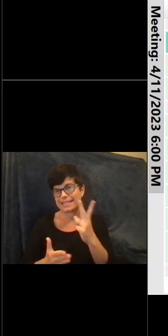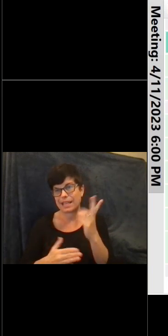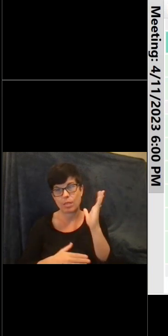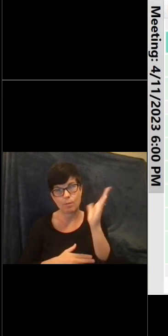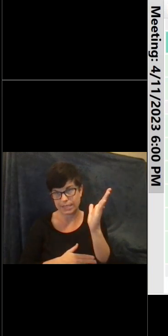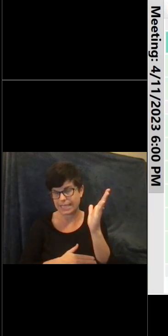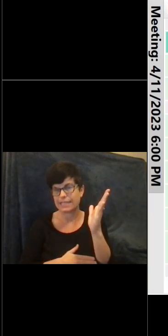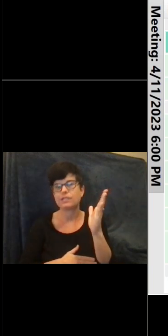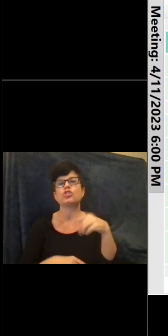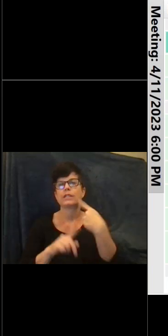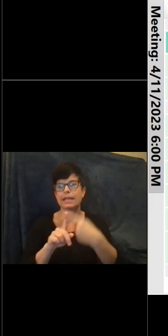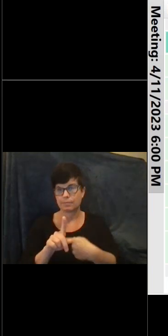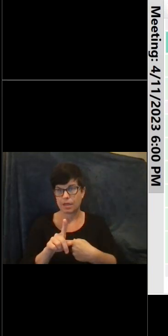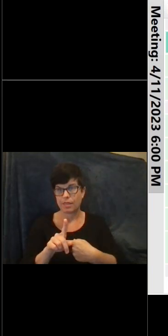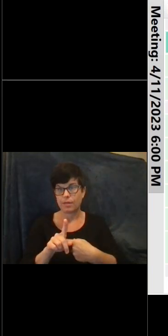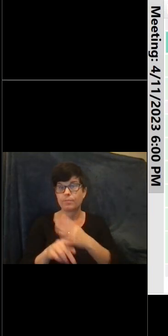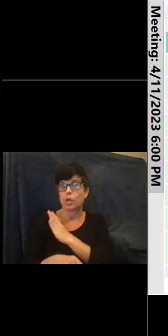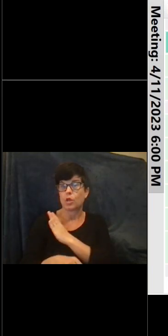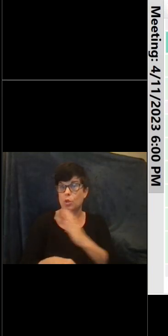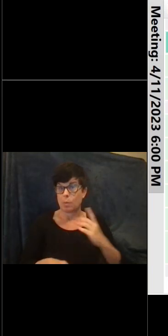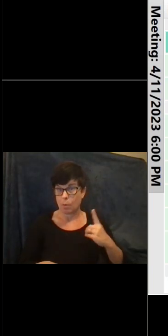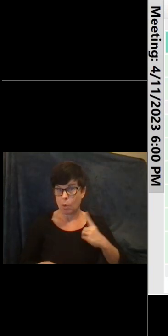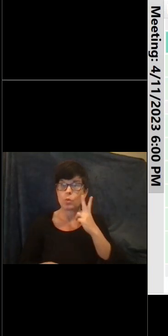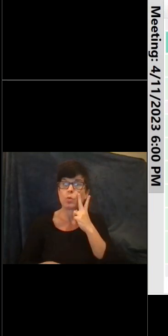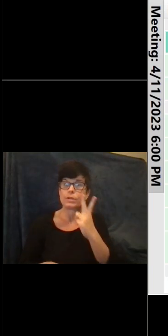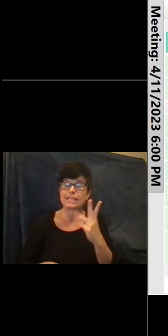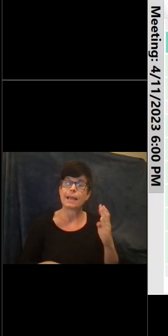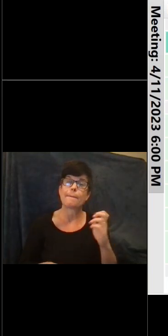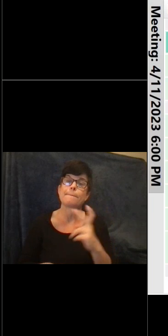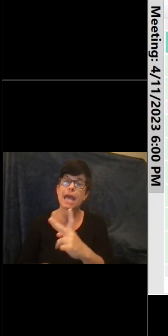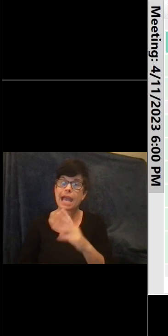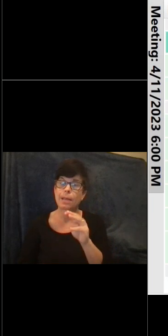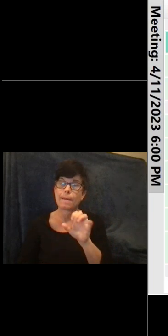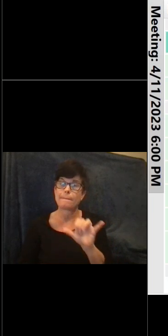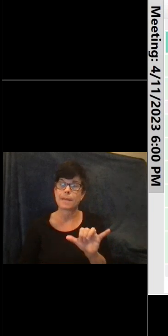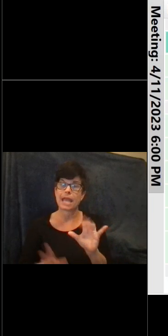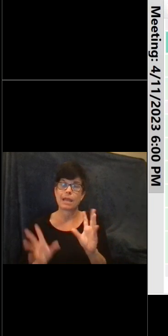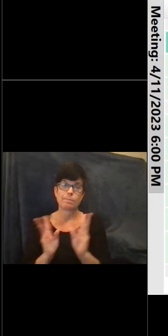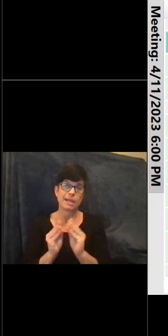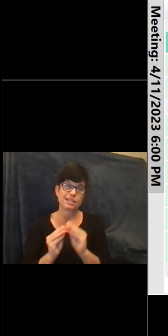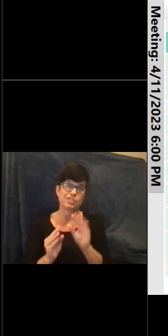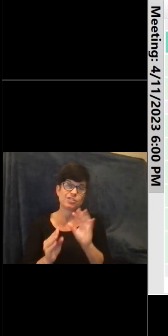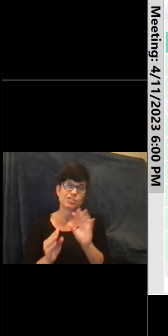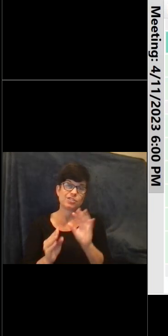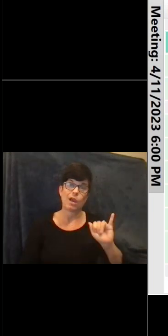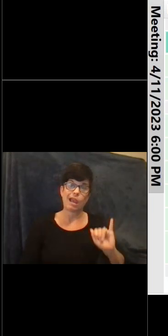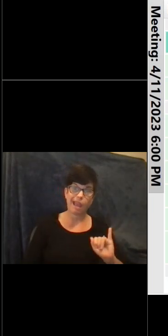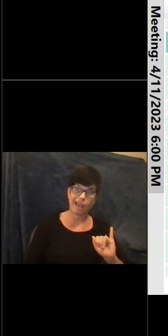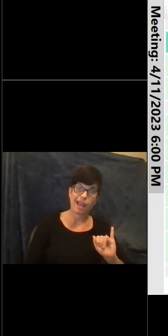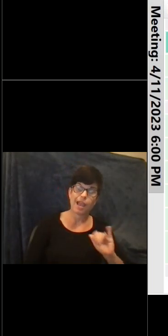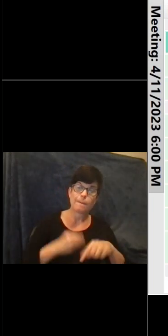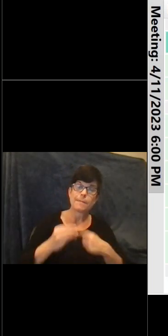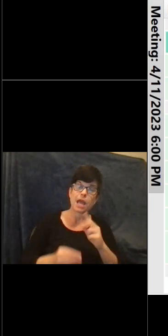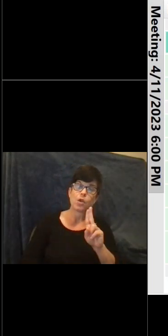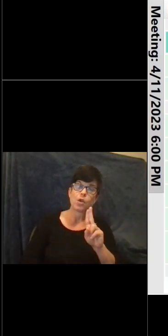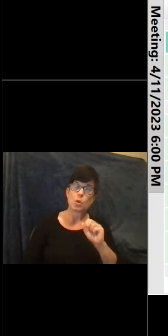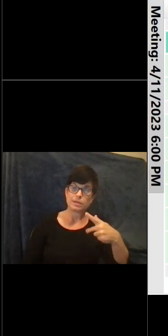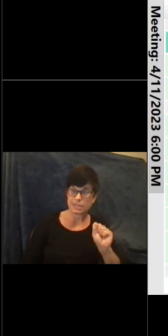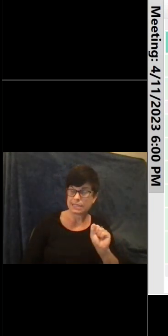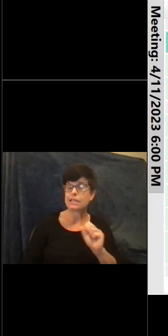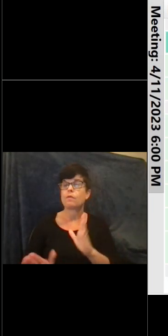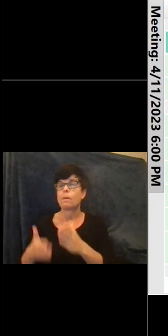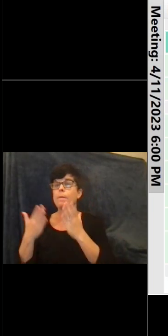the board will be seeing that item back at the May meeting, but just as an FYI. Okay. All right, thank you. We have a motion and we have a second.